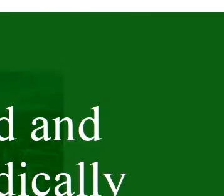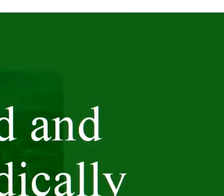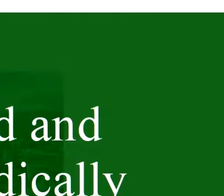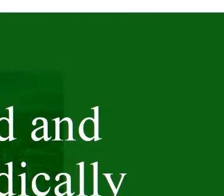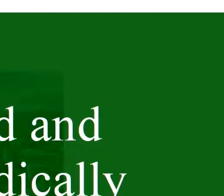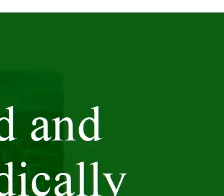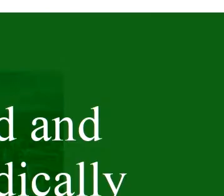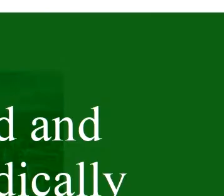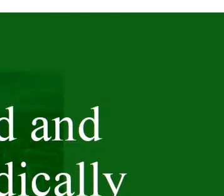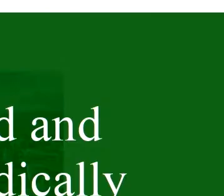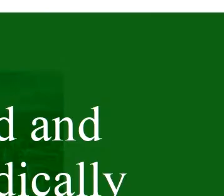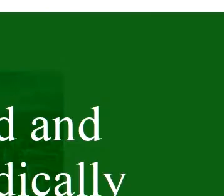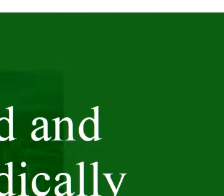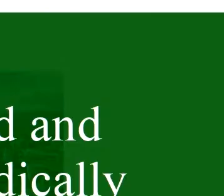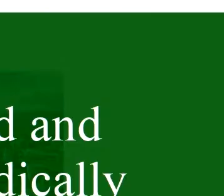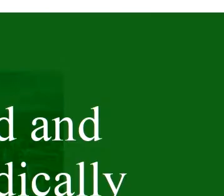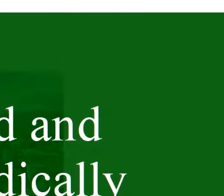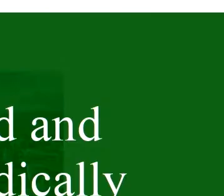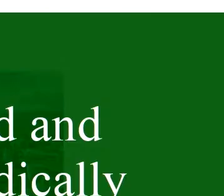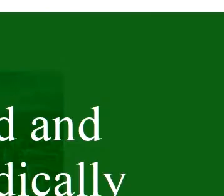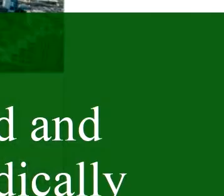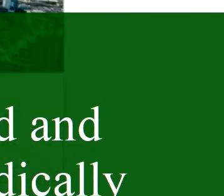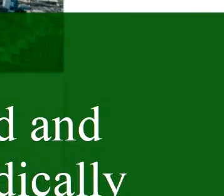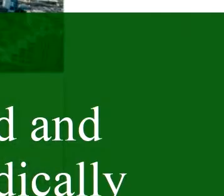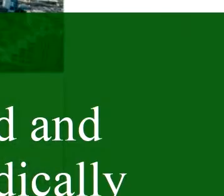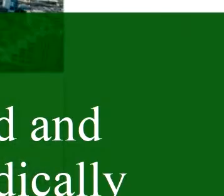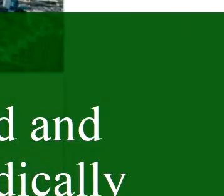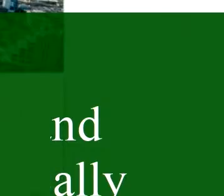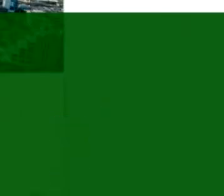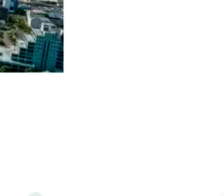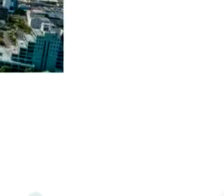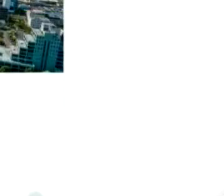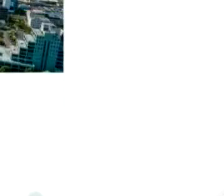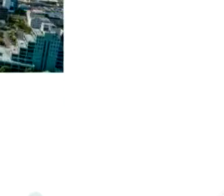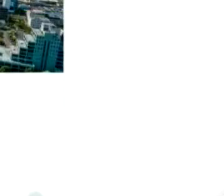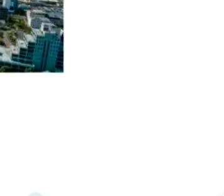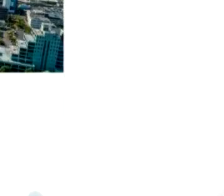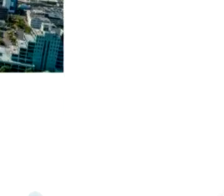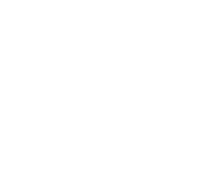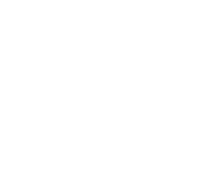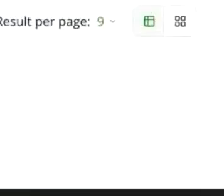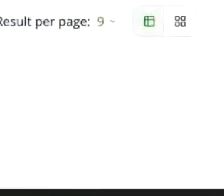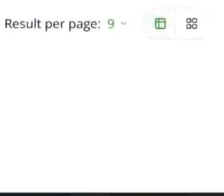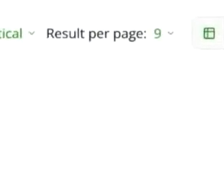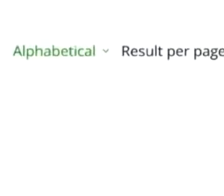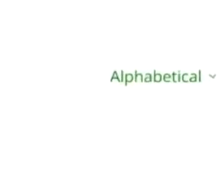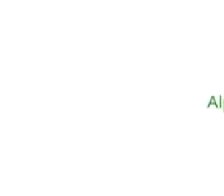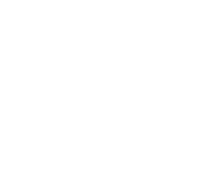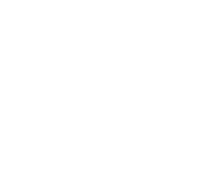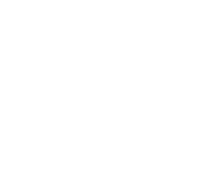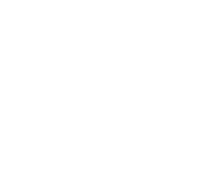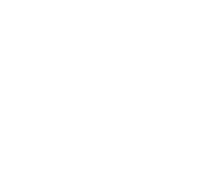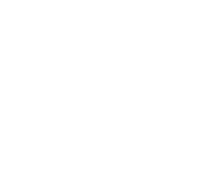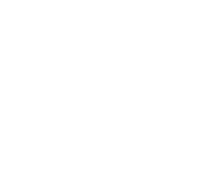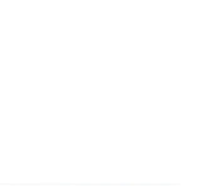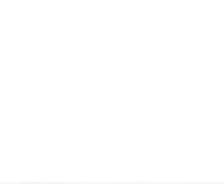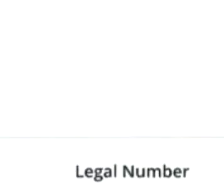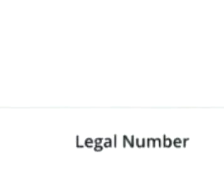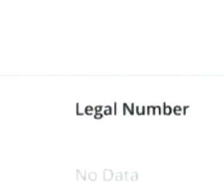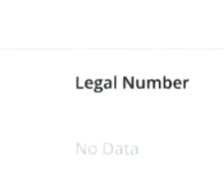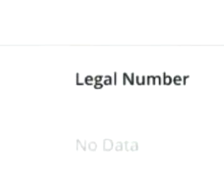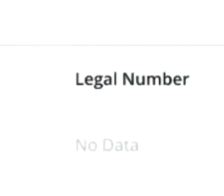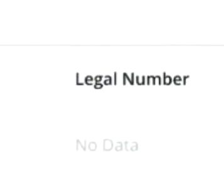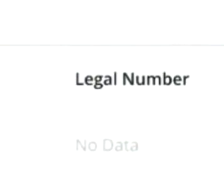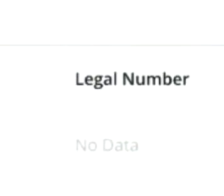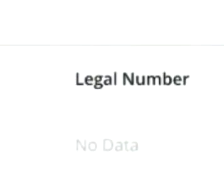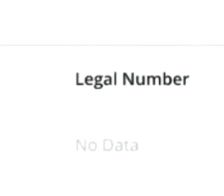edited and consolidated versions published periodically. You can explore this page by scrolling alphabetically or